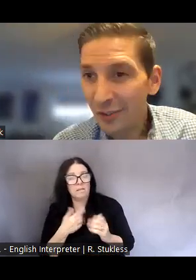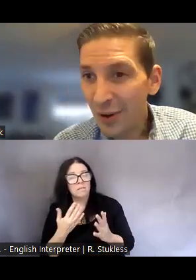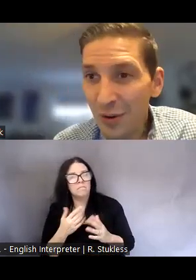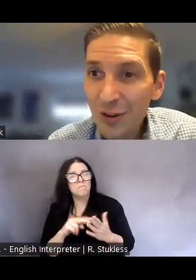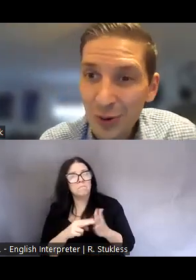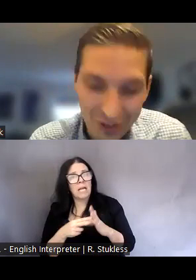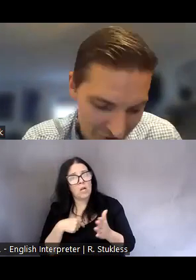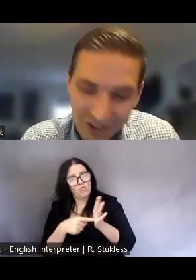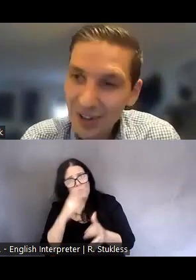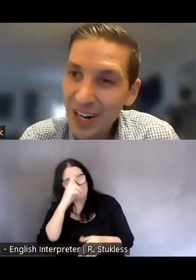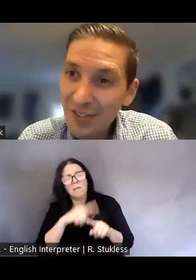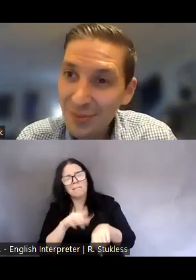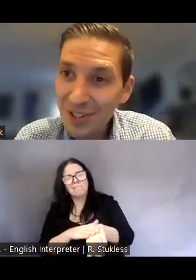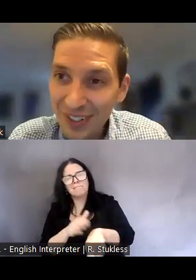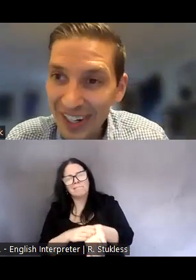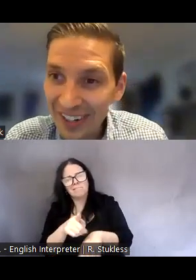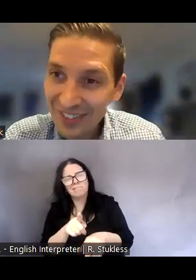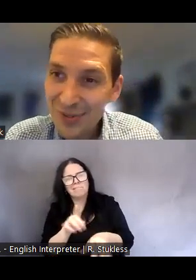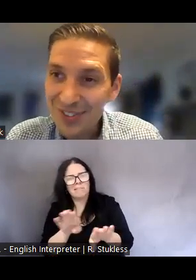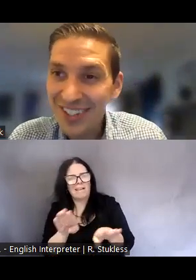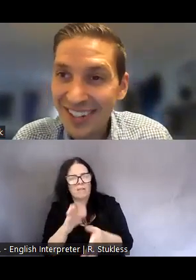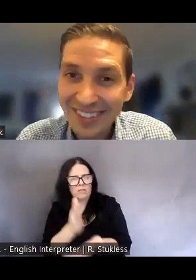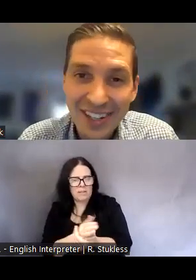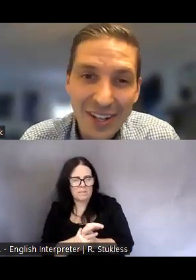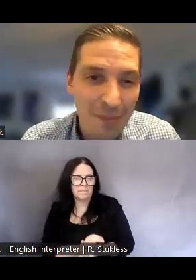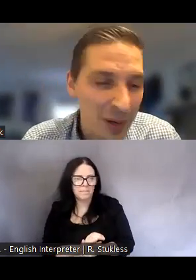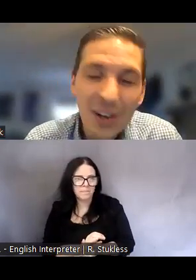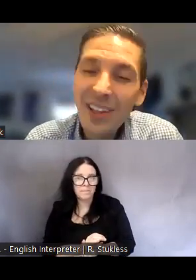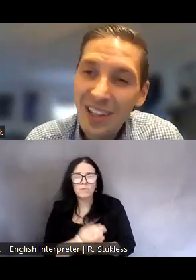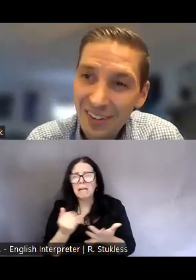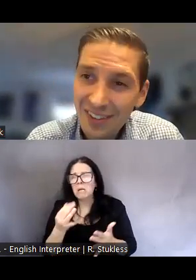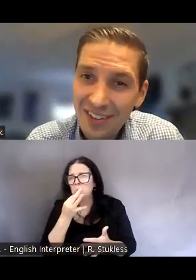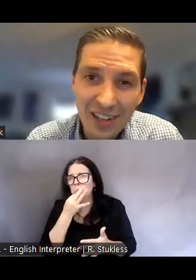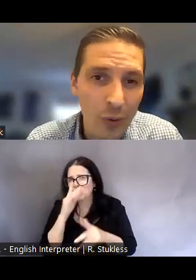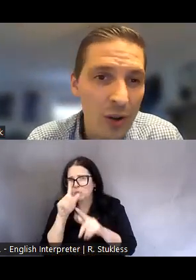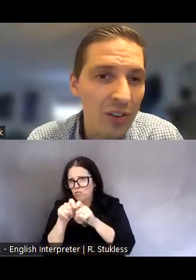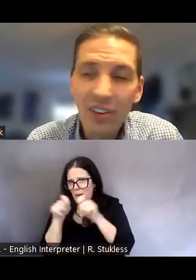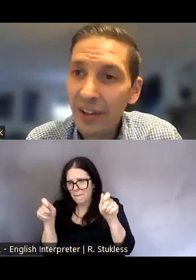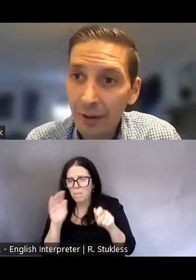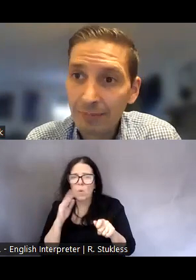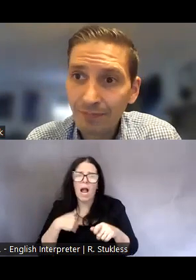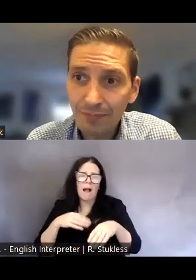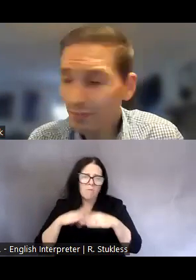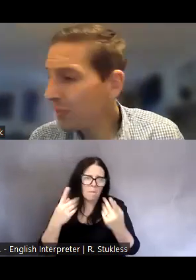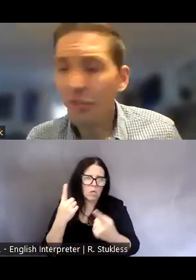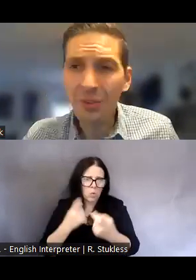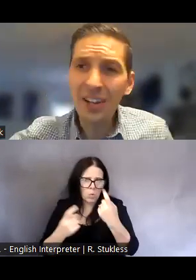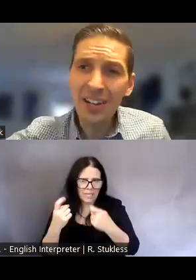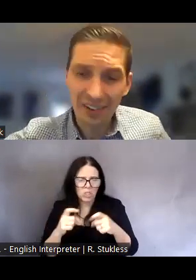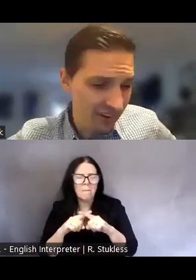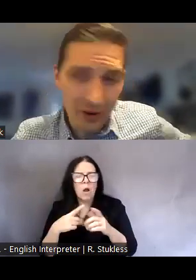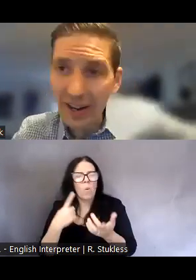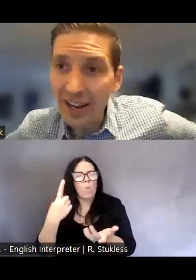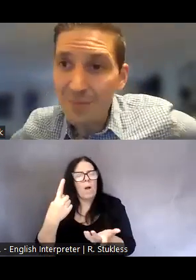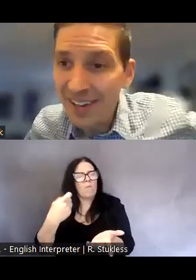All right, so I'm moving towards close here. We're gonna have some Q&A towards the end, but I want to key on this idea of when do we seek help? So I'll tell